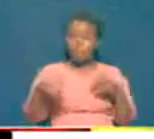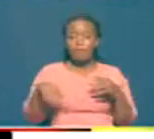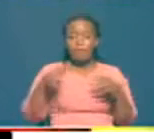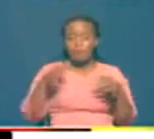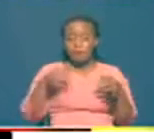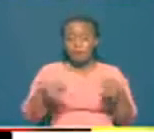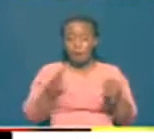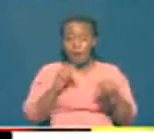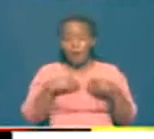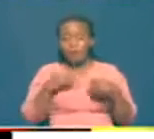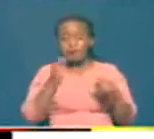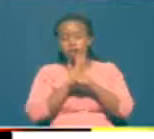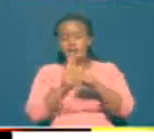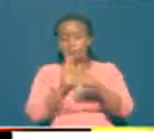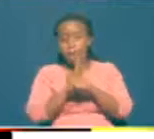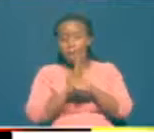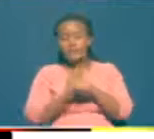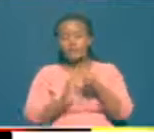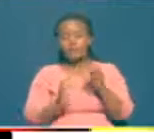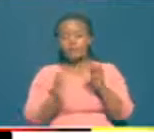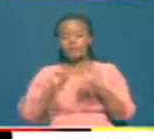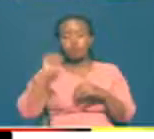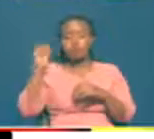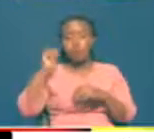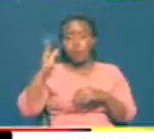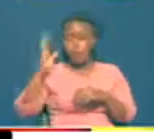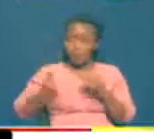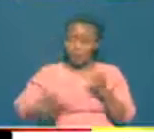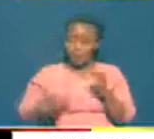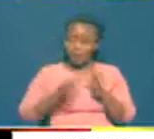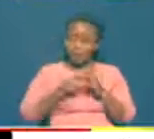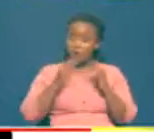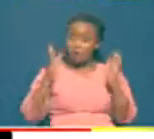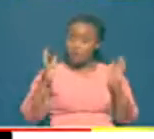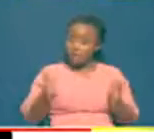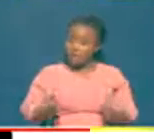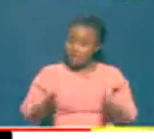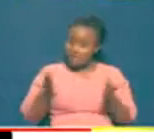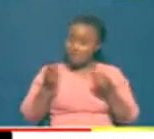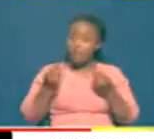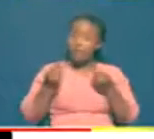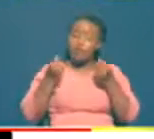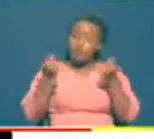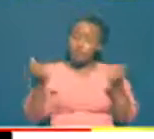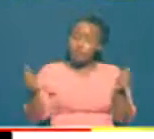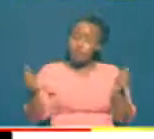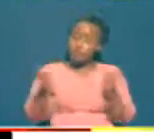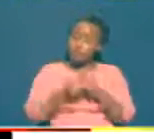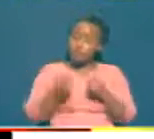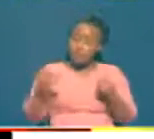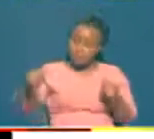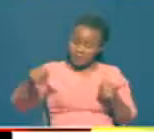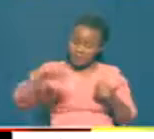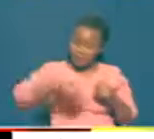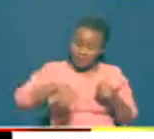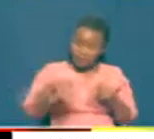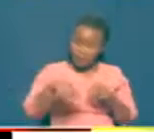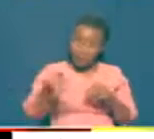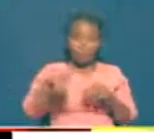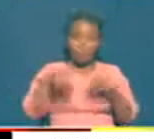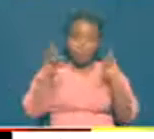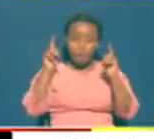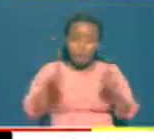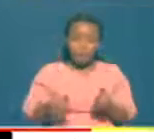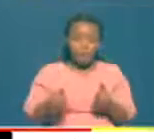as technocrats, as political leaders, the solution is here among us. Let us craft those